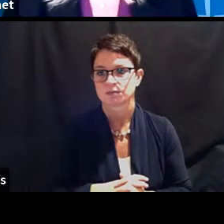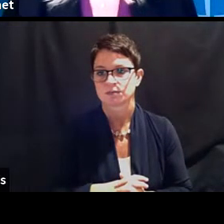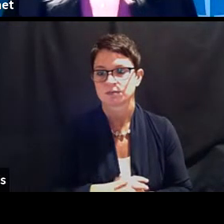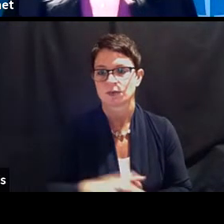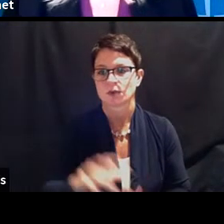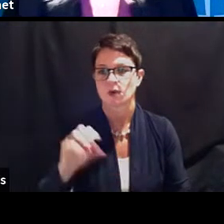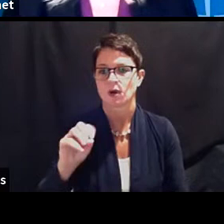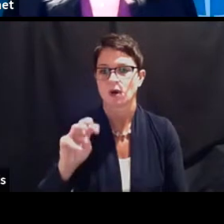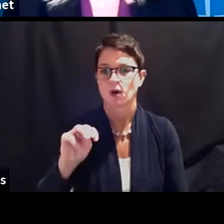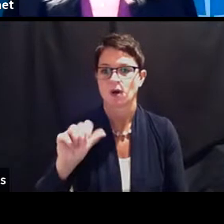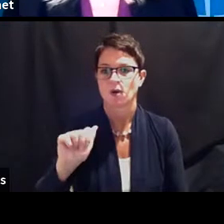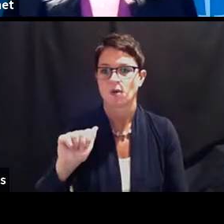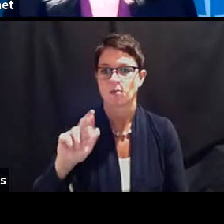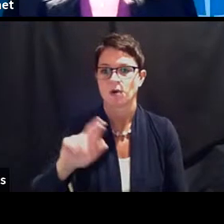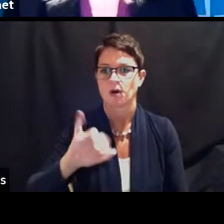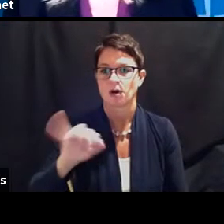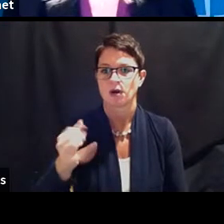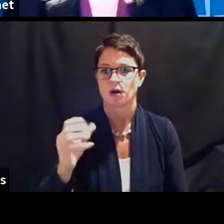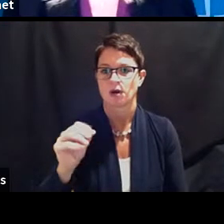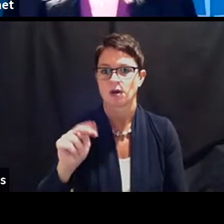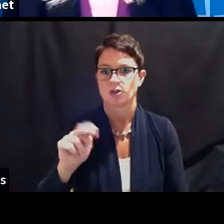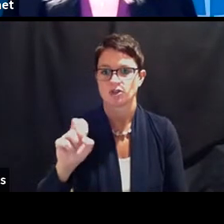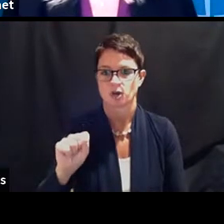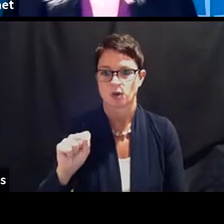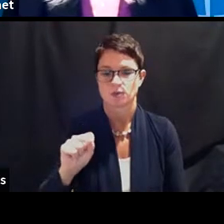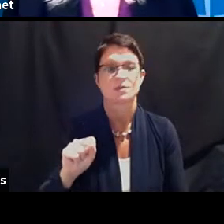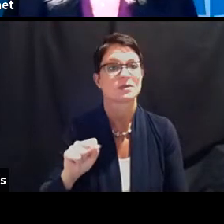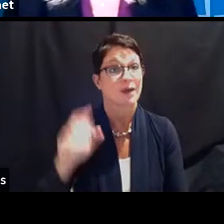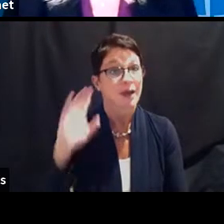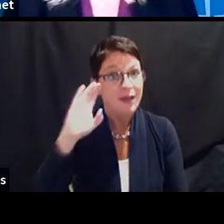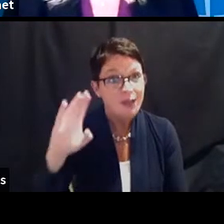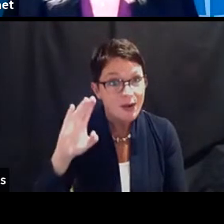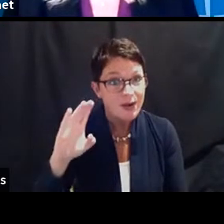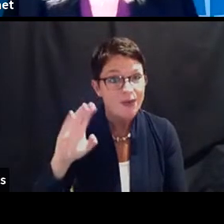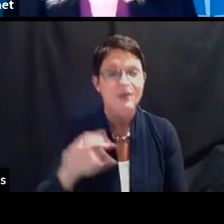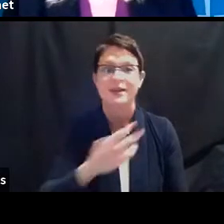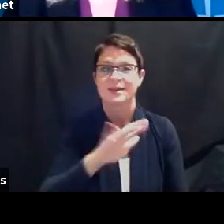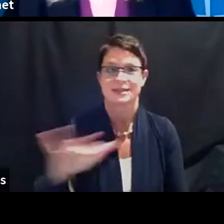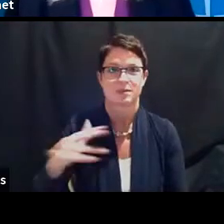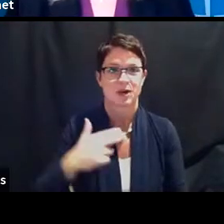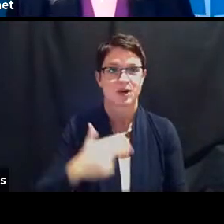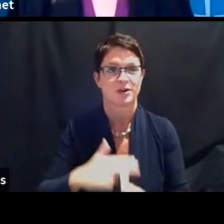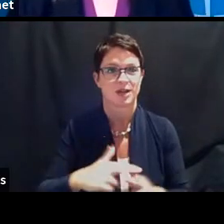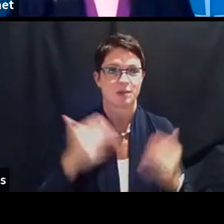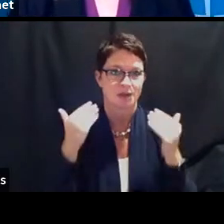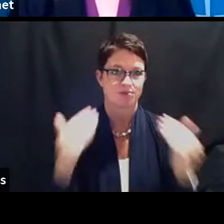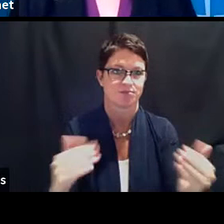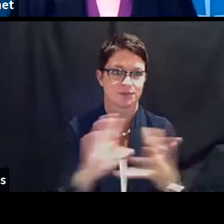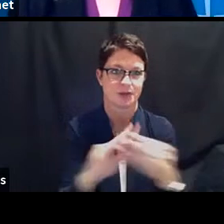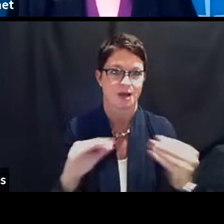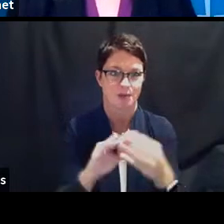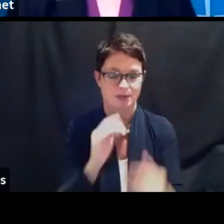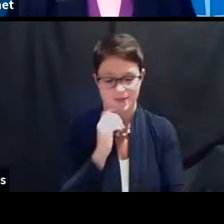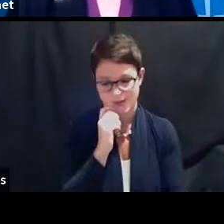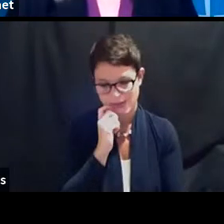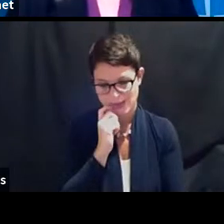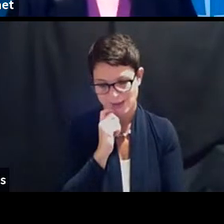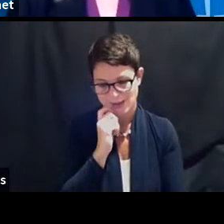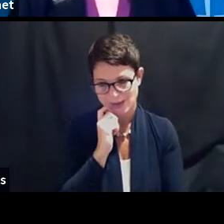Omar Jones. Hello? Please spell your name for the record and give us your